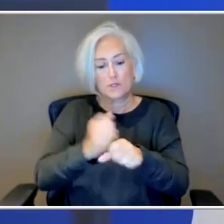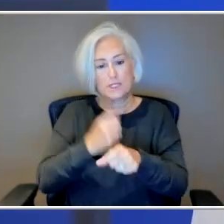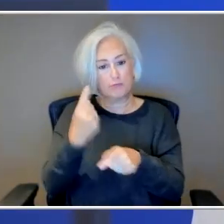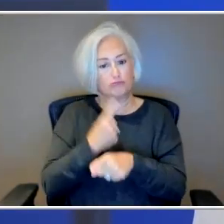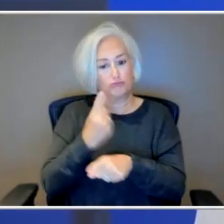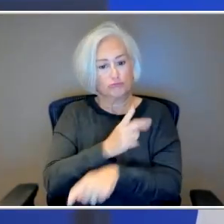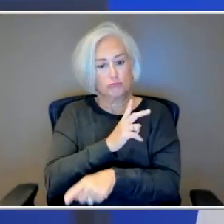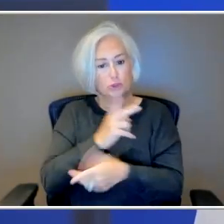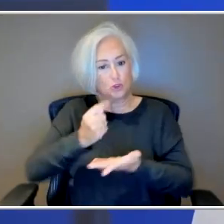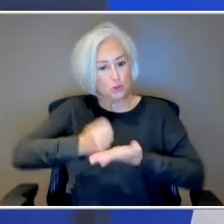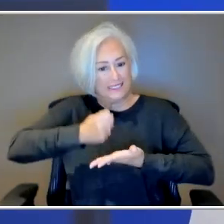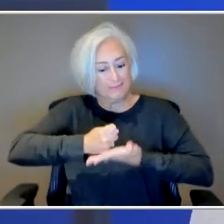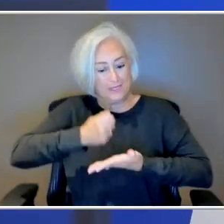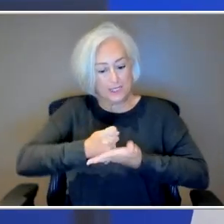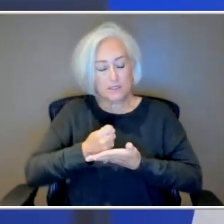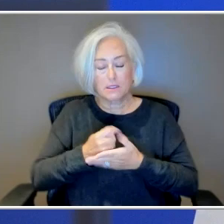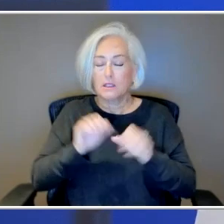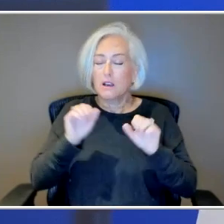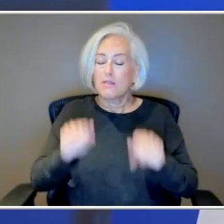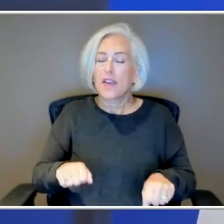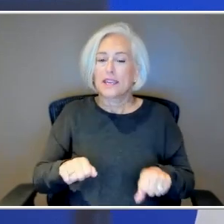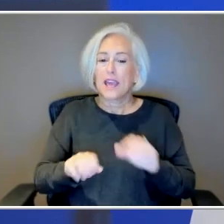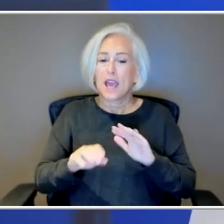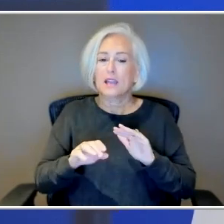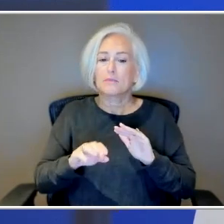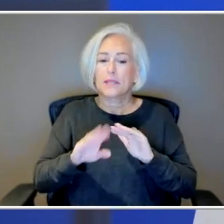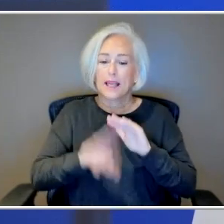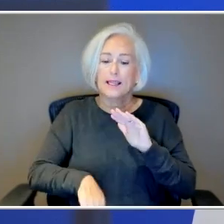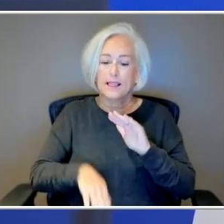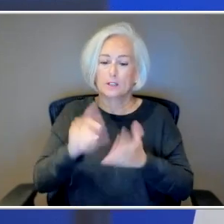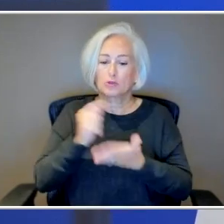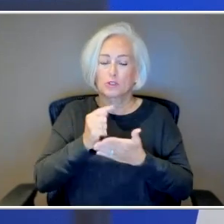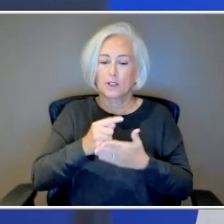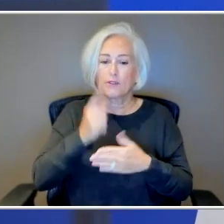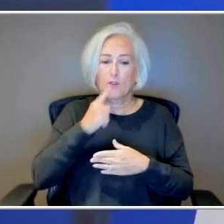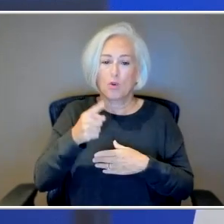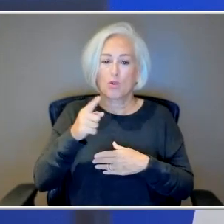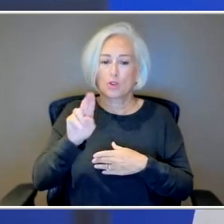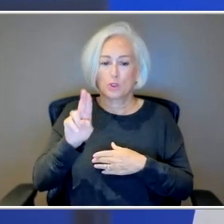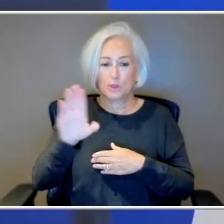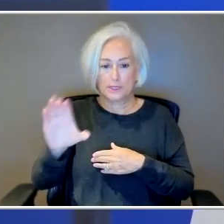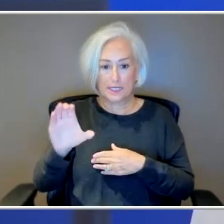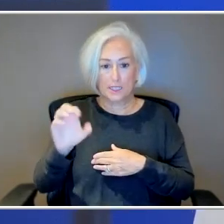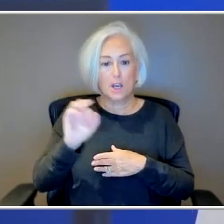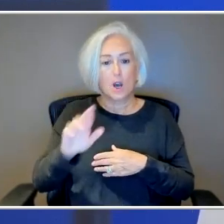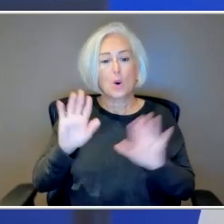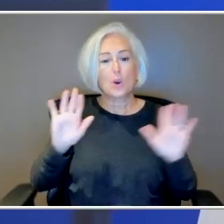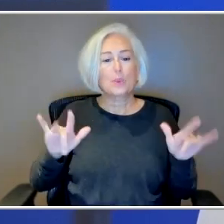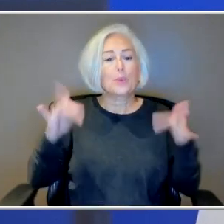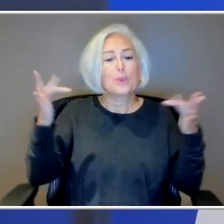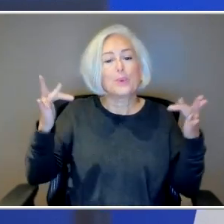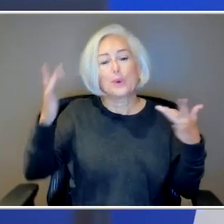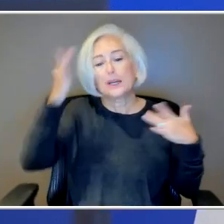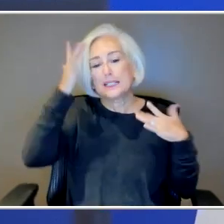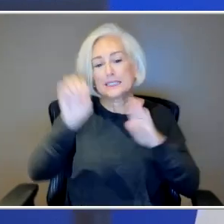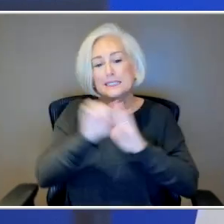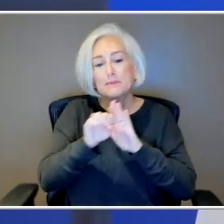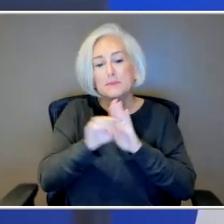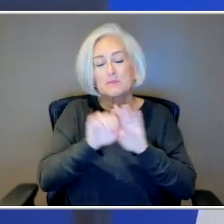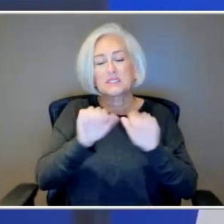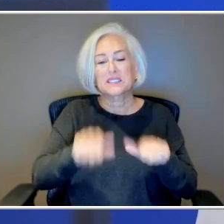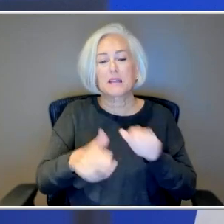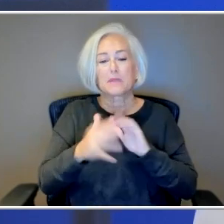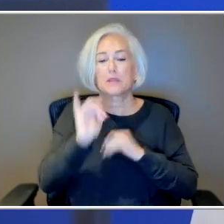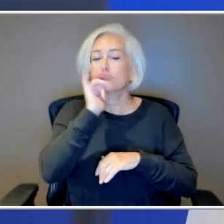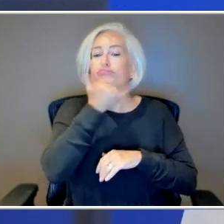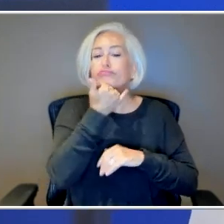undertreated for ulcerative colitis. Number one, actually, patients with mild symptoms or atypical symptoms can be misdiagnosed. I see a lot of patients, they